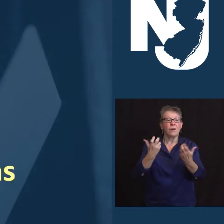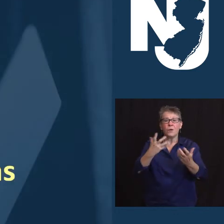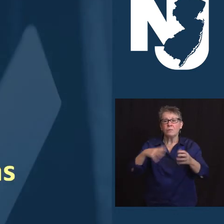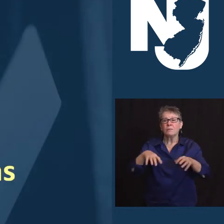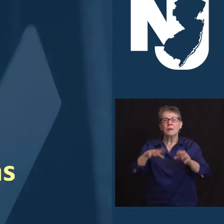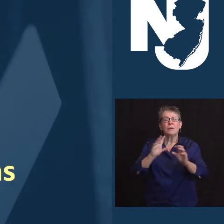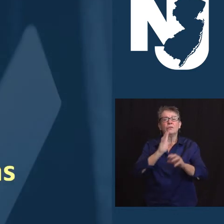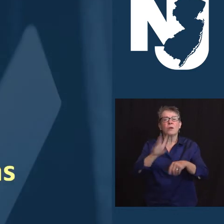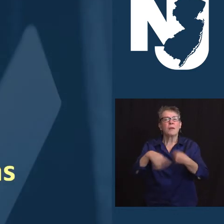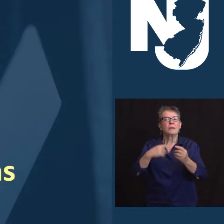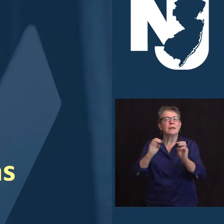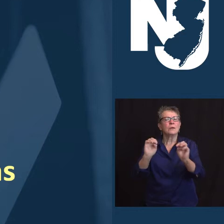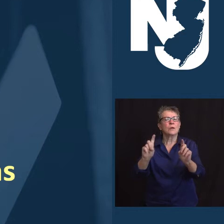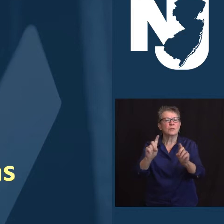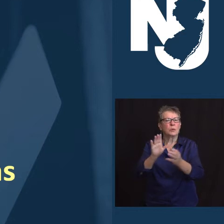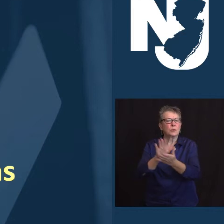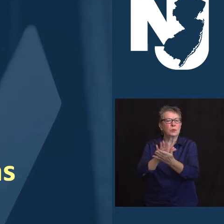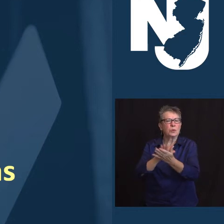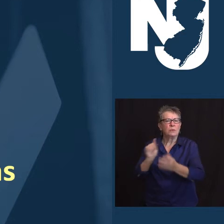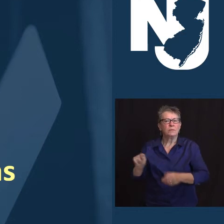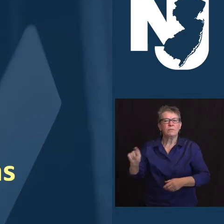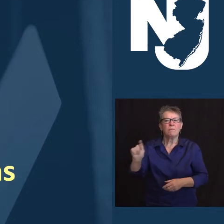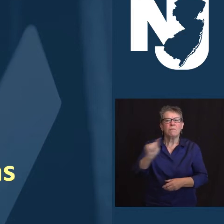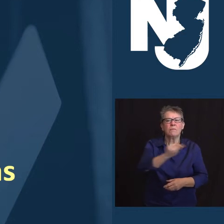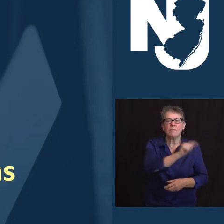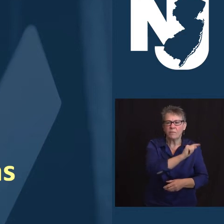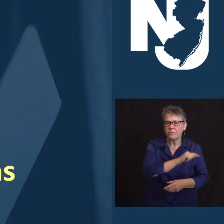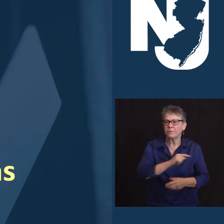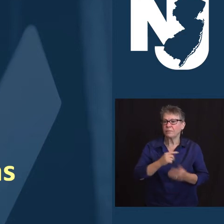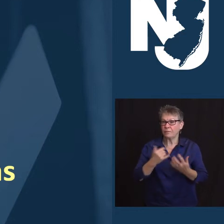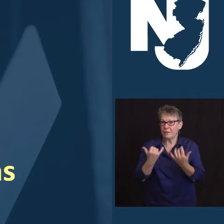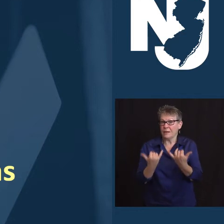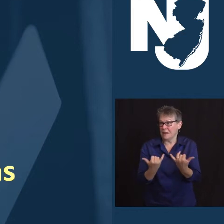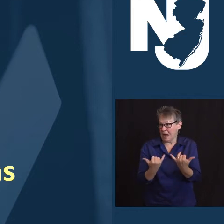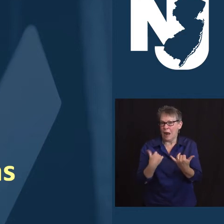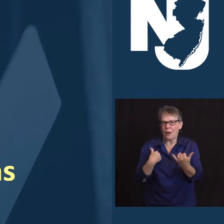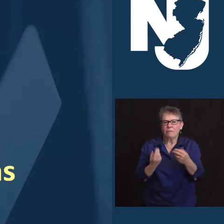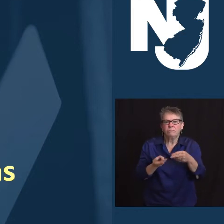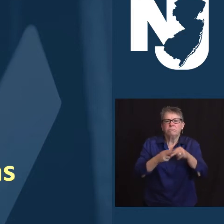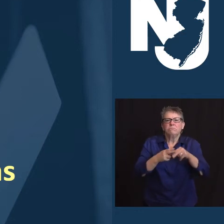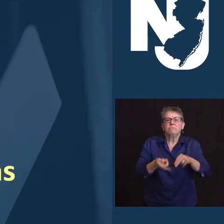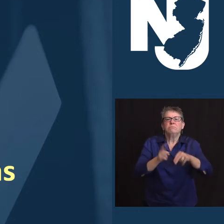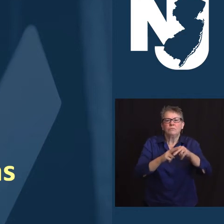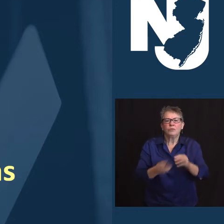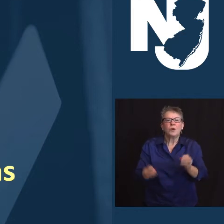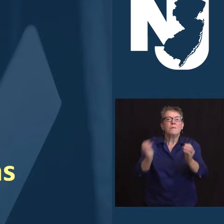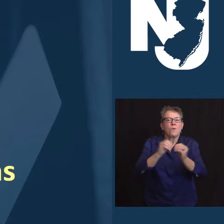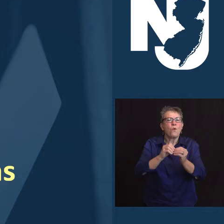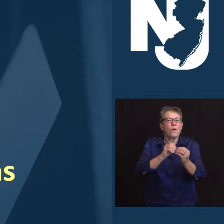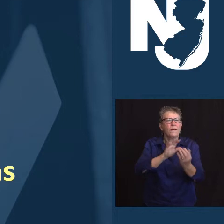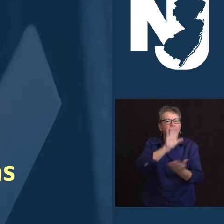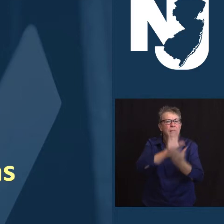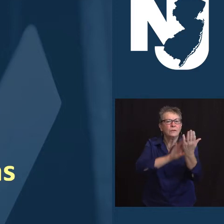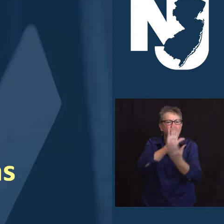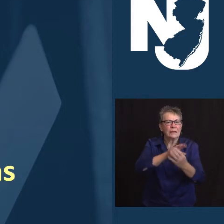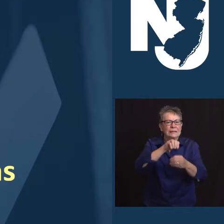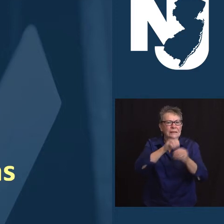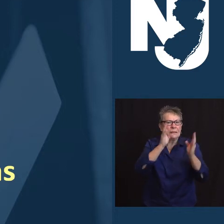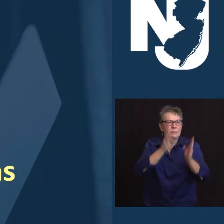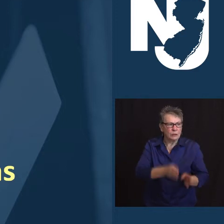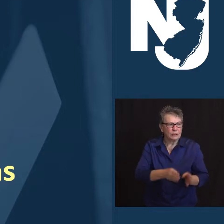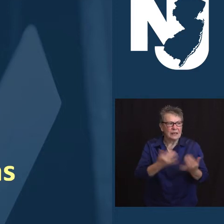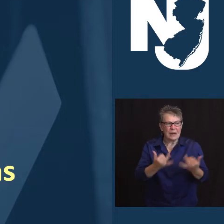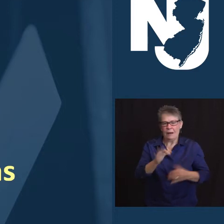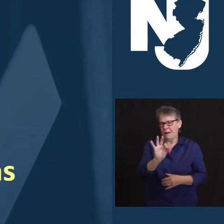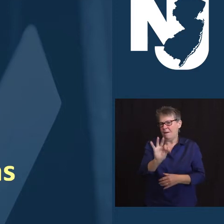and continued movement toward in-person instruction, and you can see the numbers there. As of this morning, 95 are